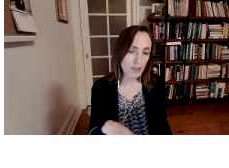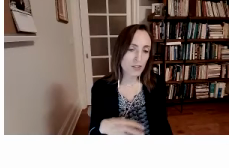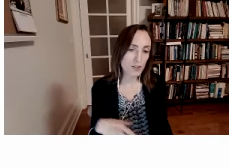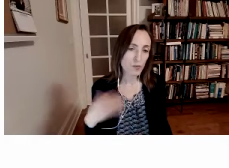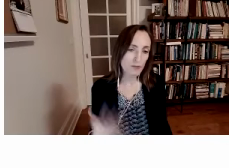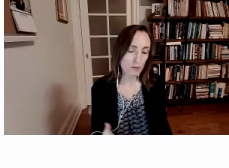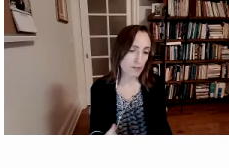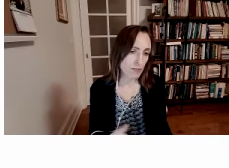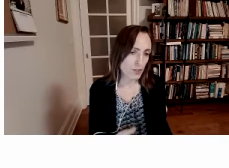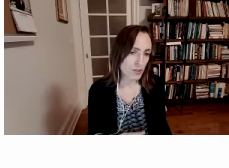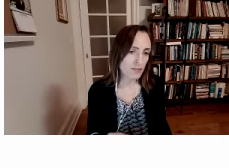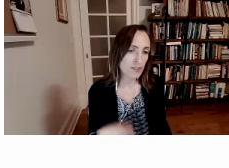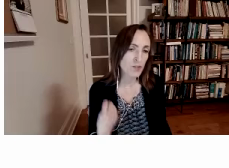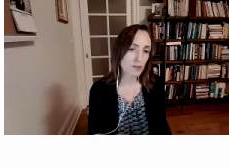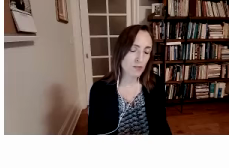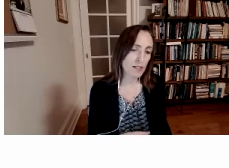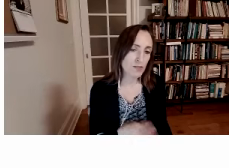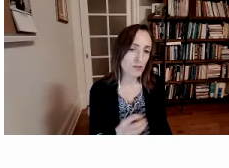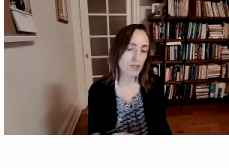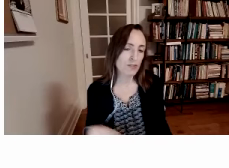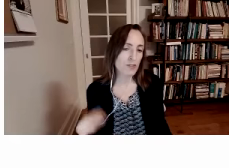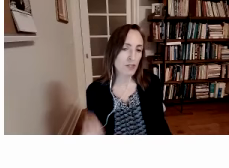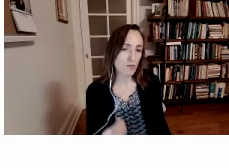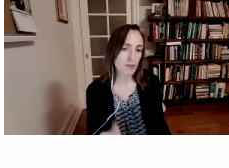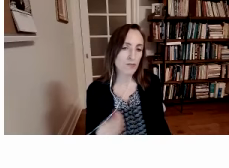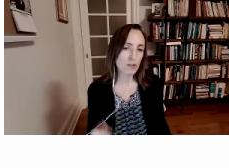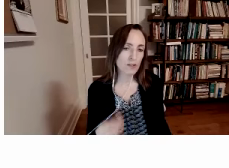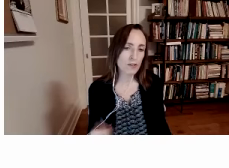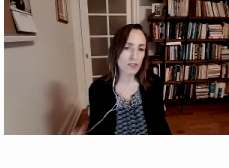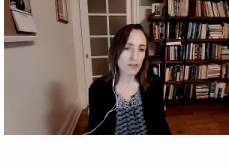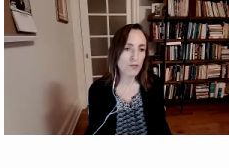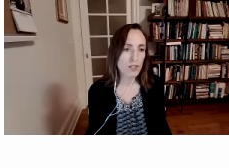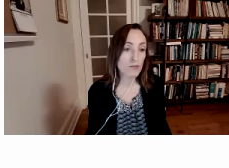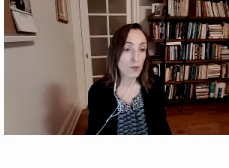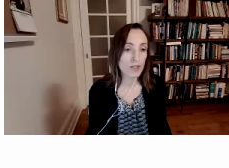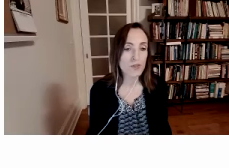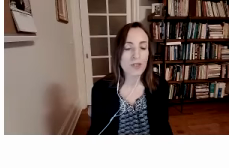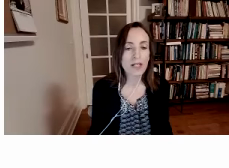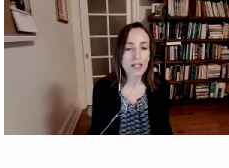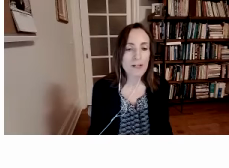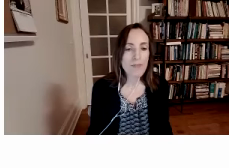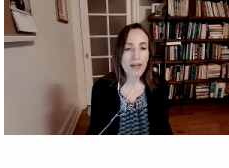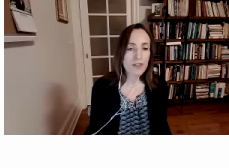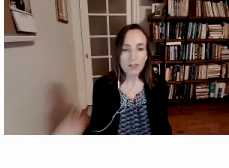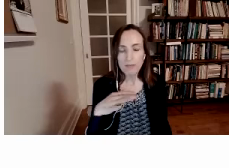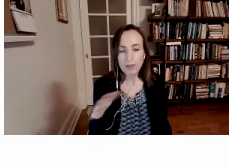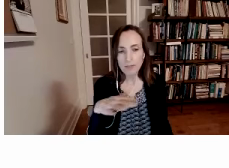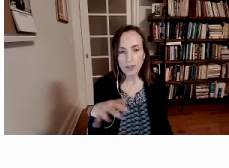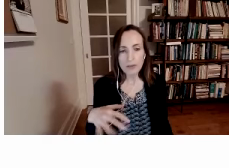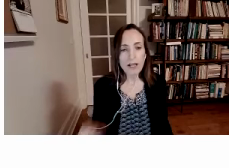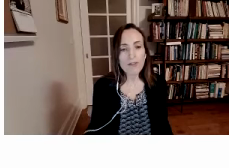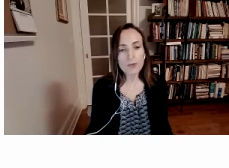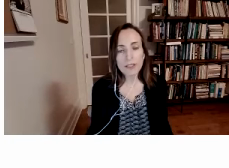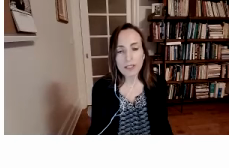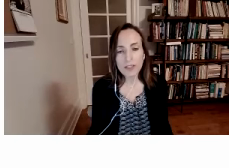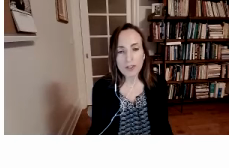separate predictors, one for referential givenness, one for lexical givenness, and one for alternative focus. And there are